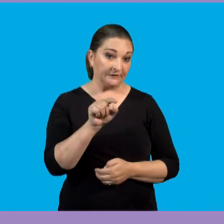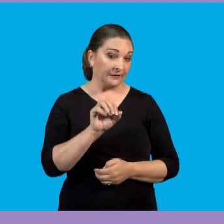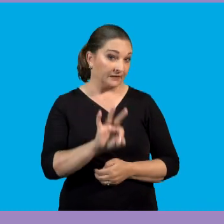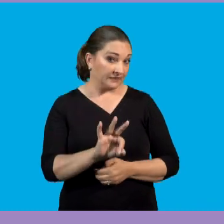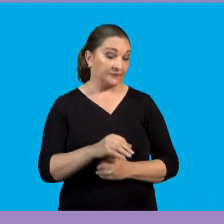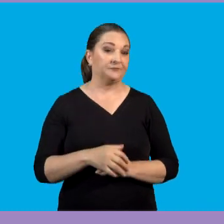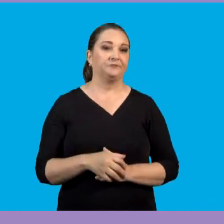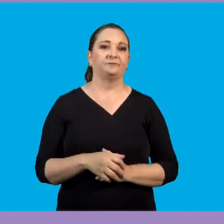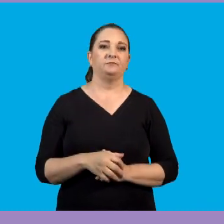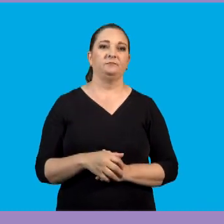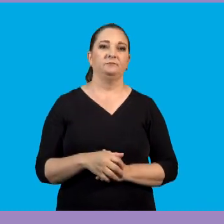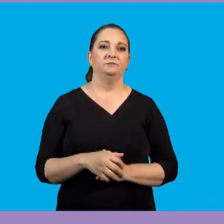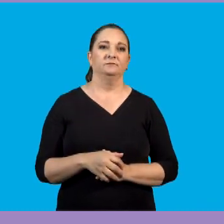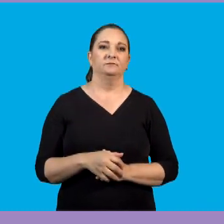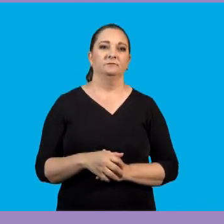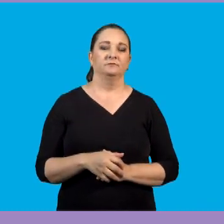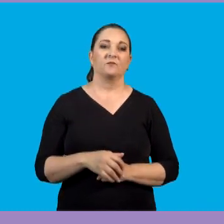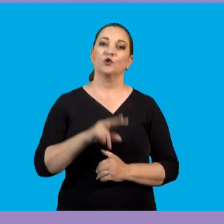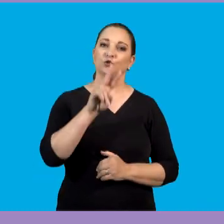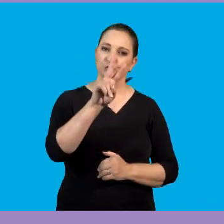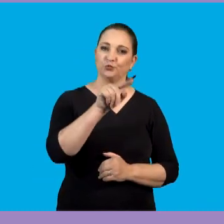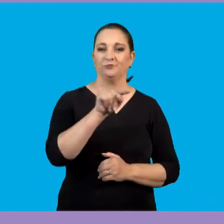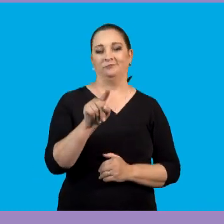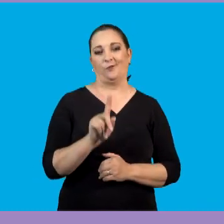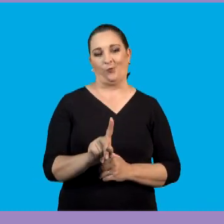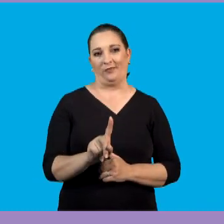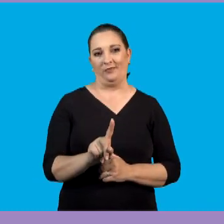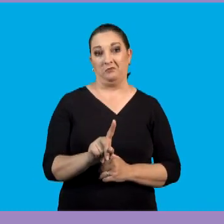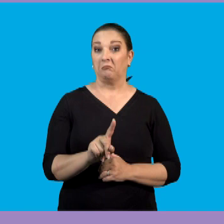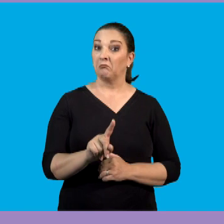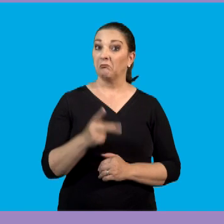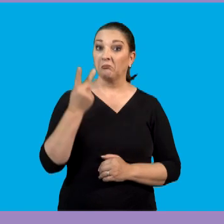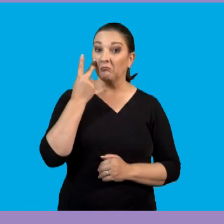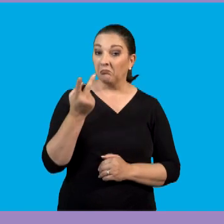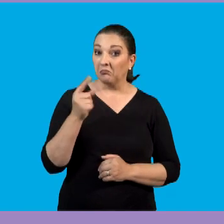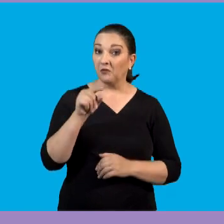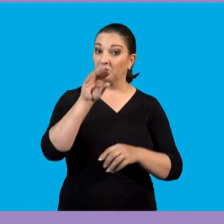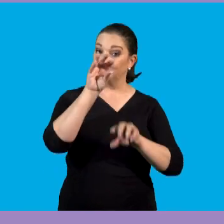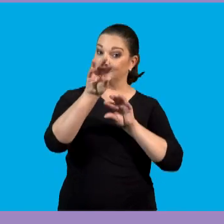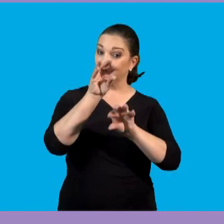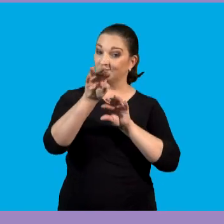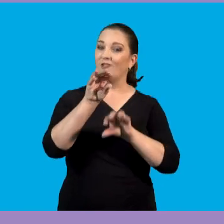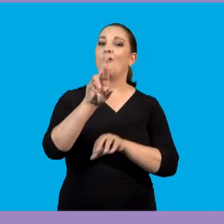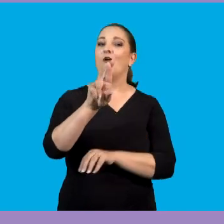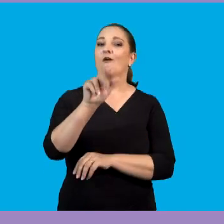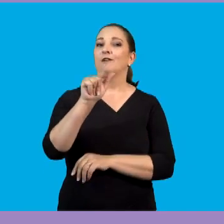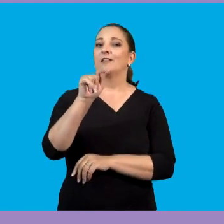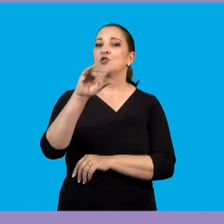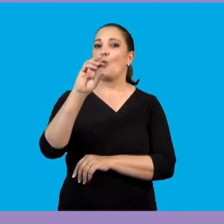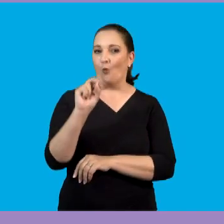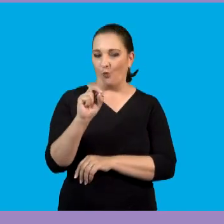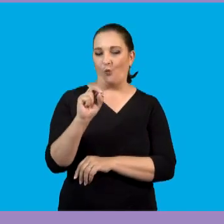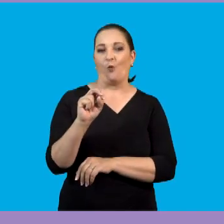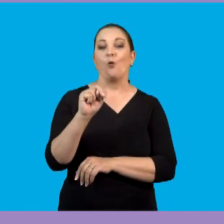our final answer is going to be 2 divided by 1. And as you can see, the ratio of